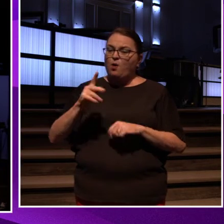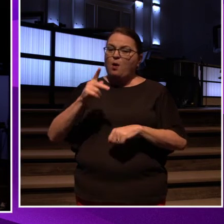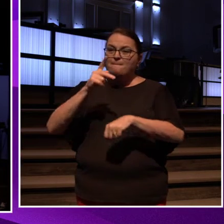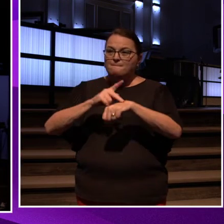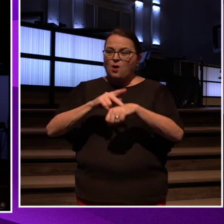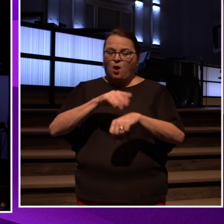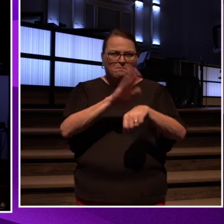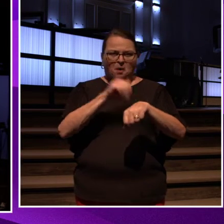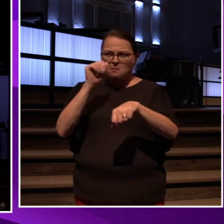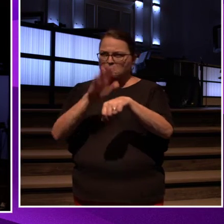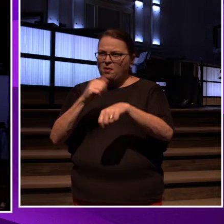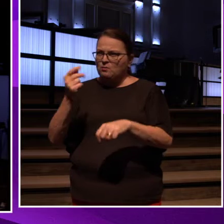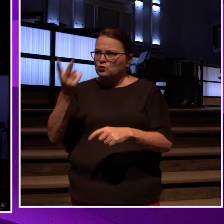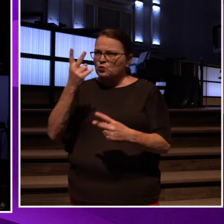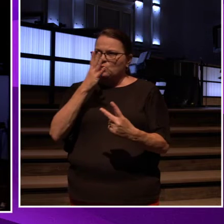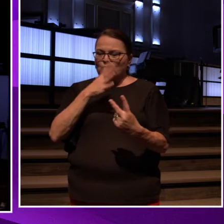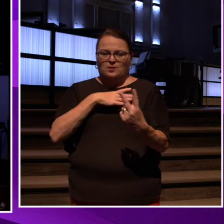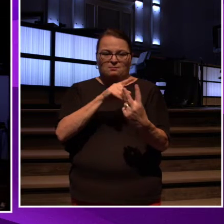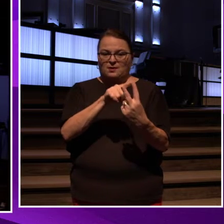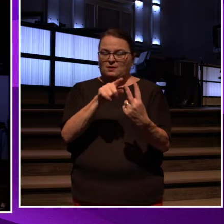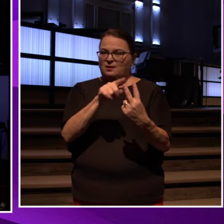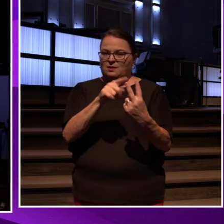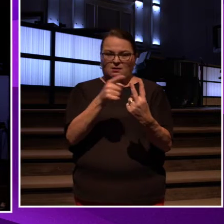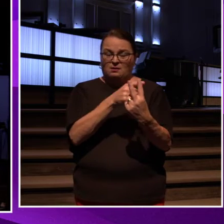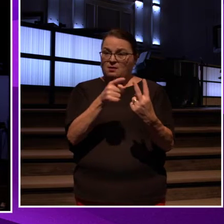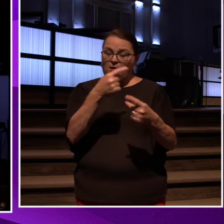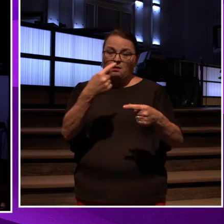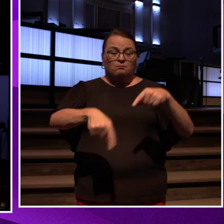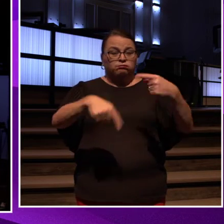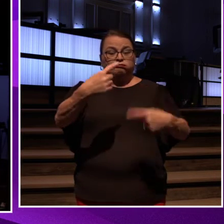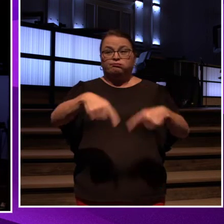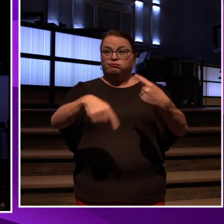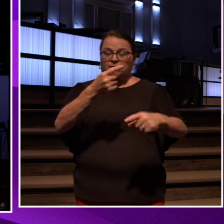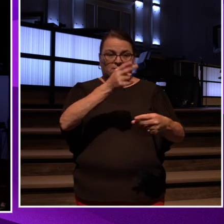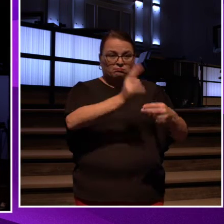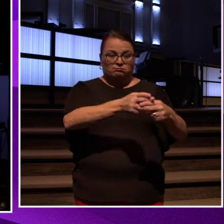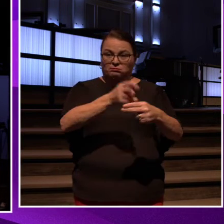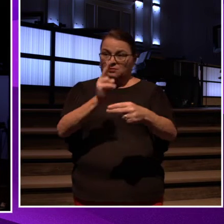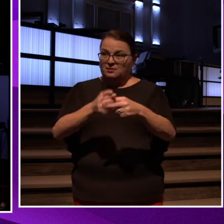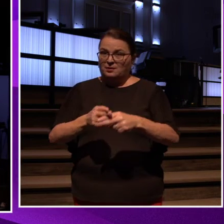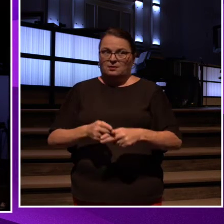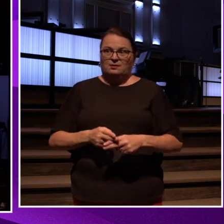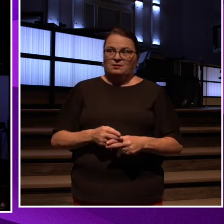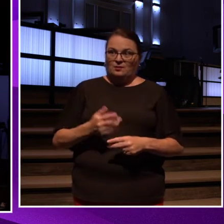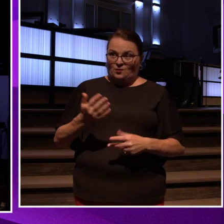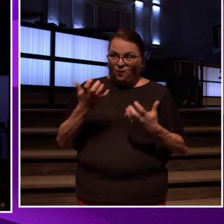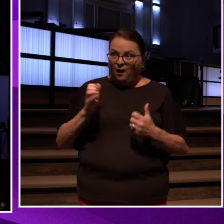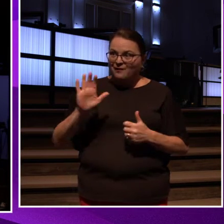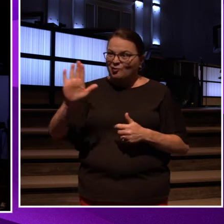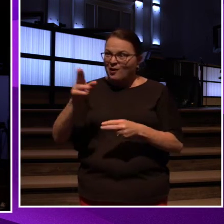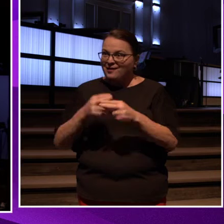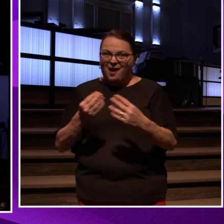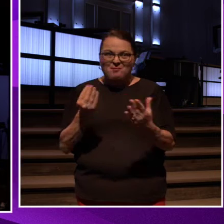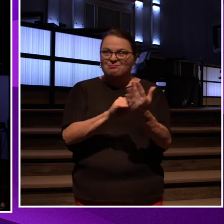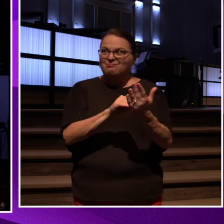two ladies who were in an argument. And he calls them by name. How would you like to be one of those ladies?